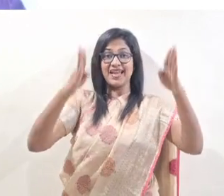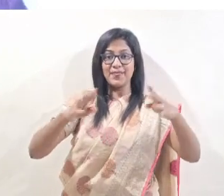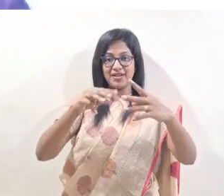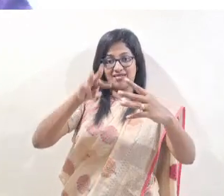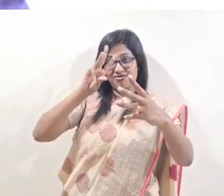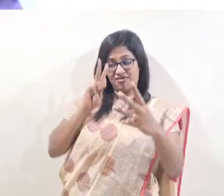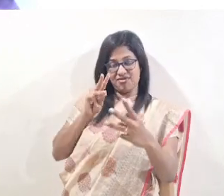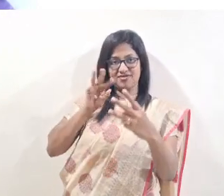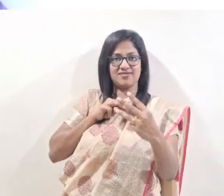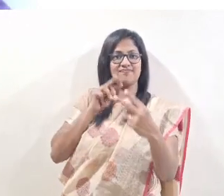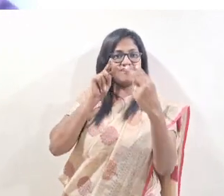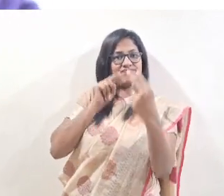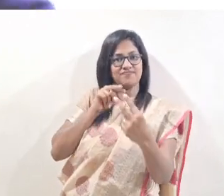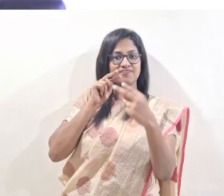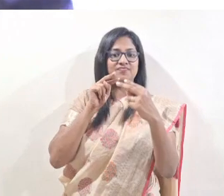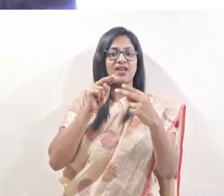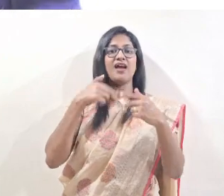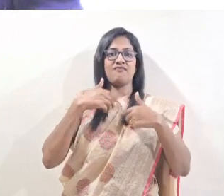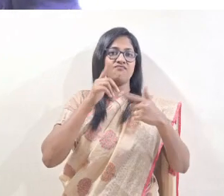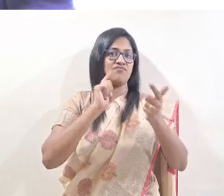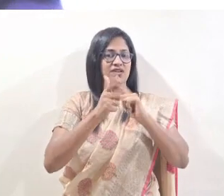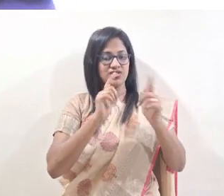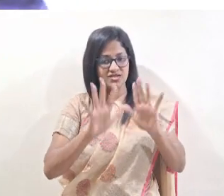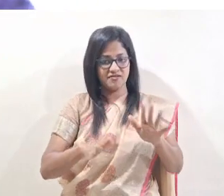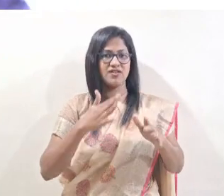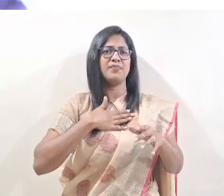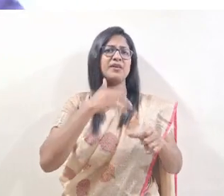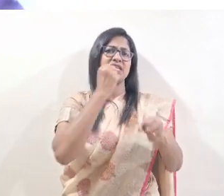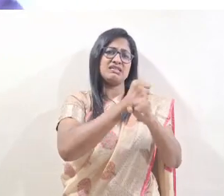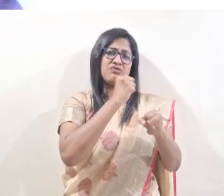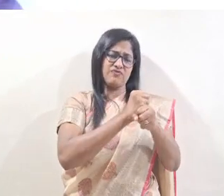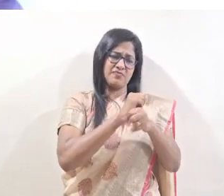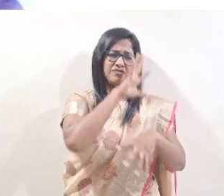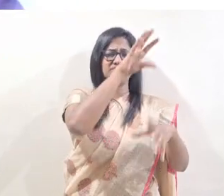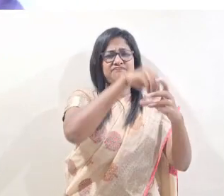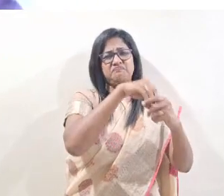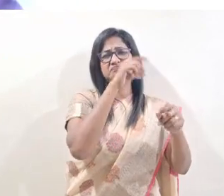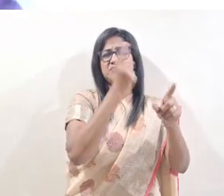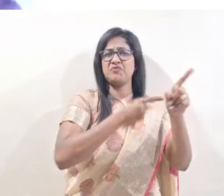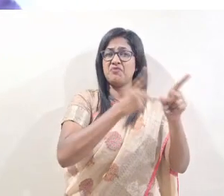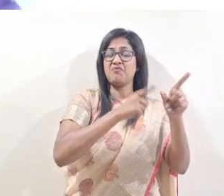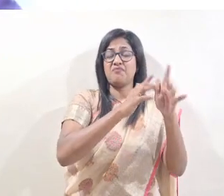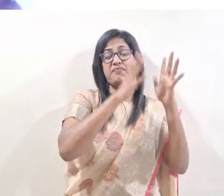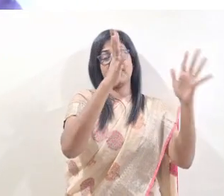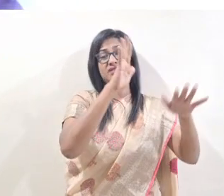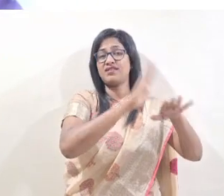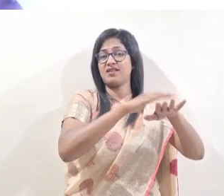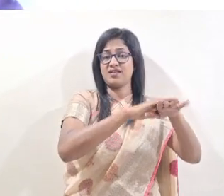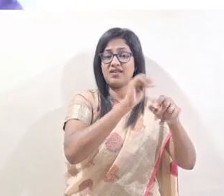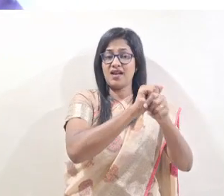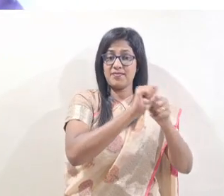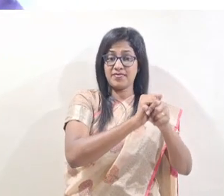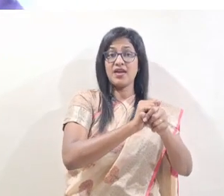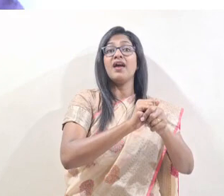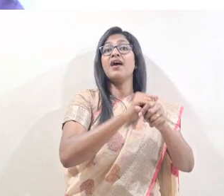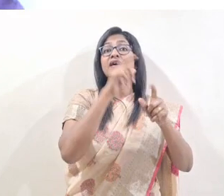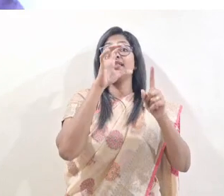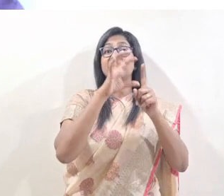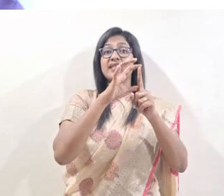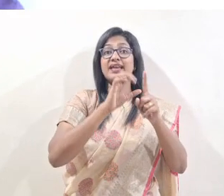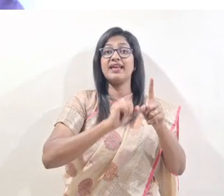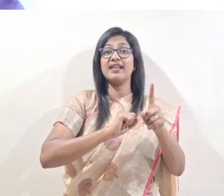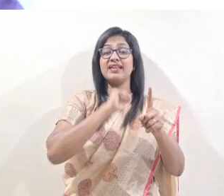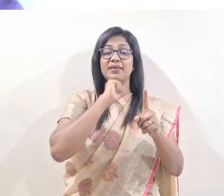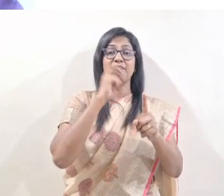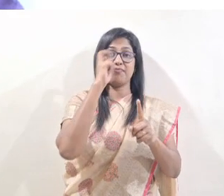And I have a logic to it, because I've been with the government for a substantial number of years. I've been one of the founders of